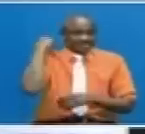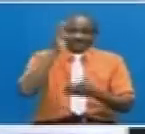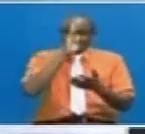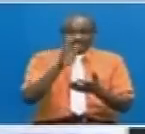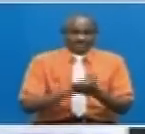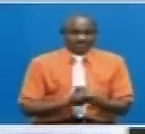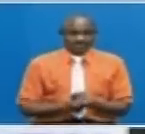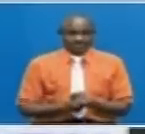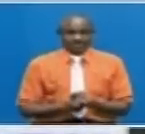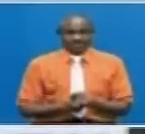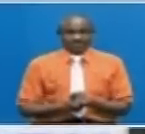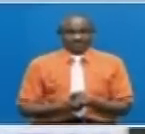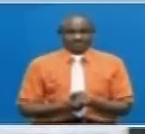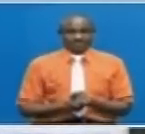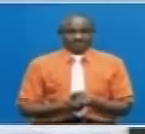Sunday.